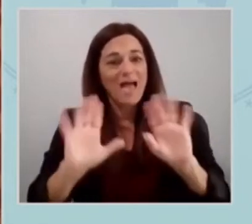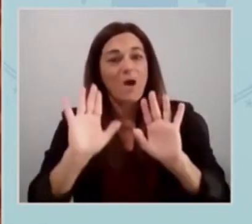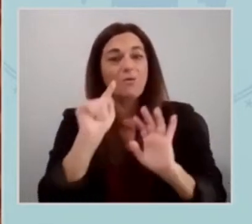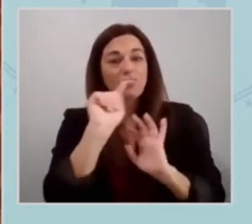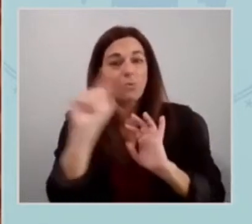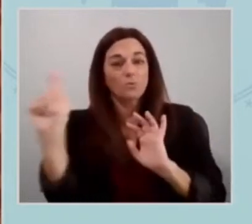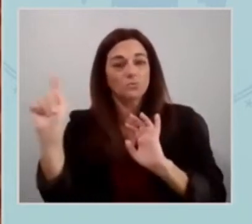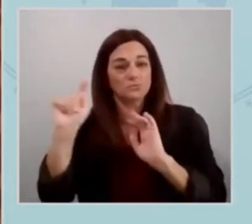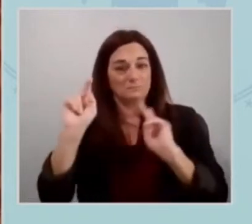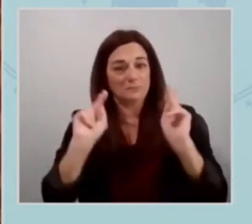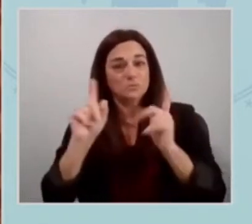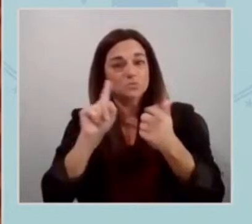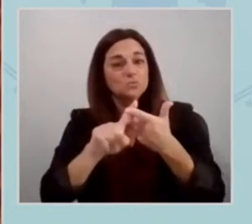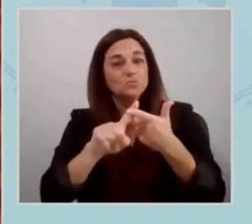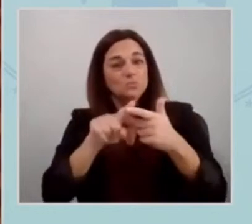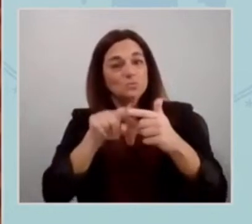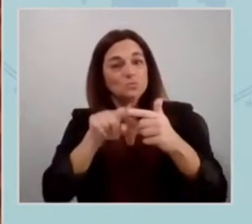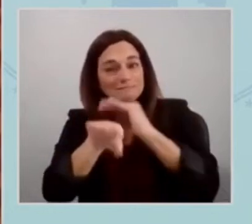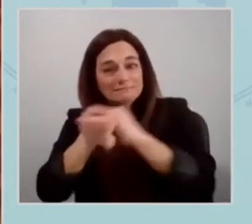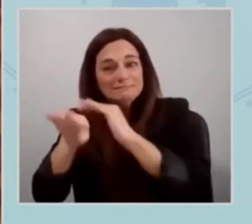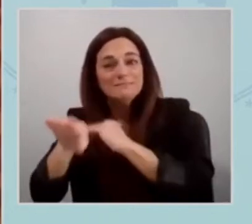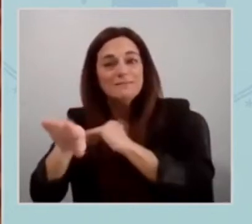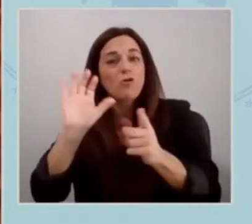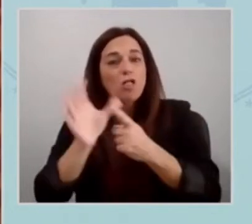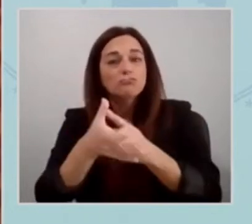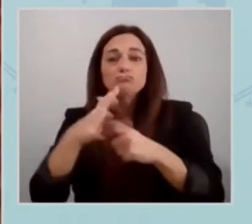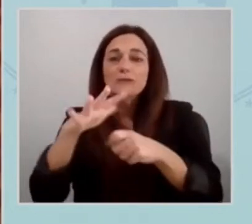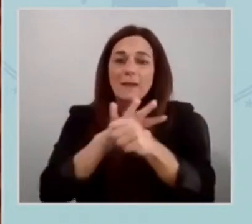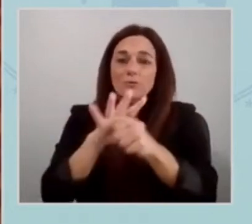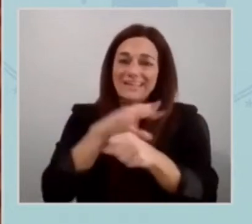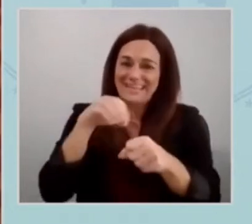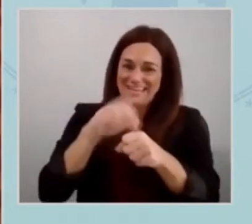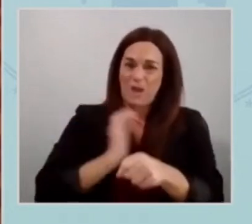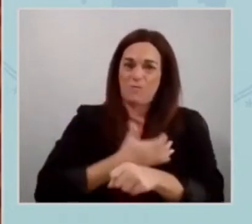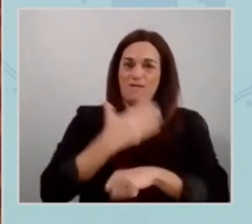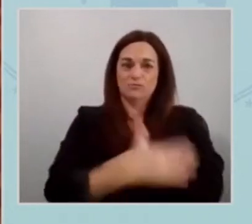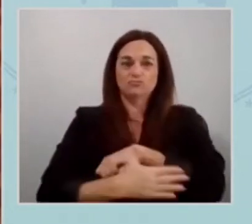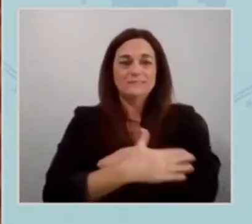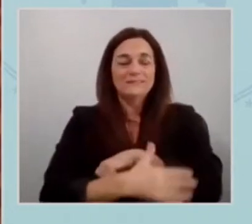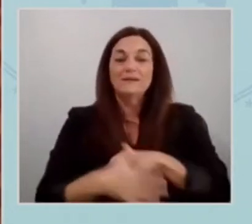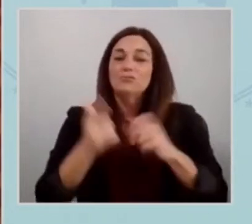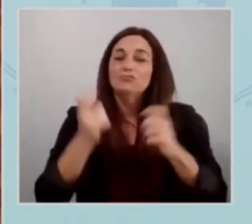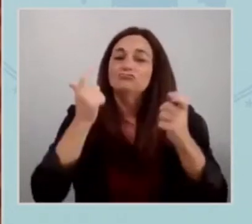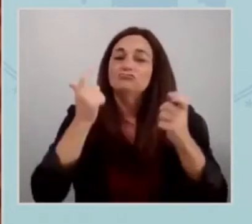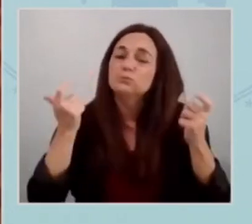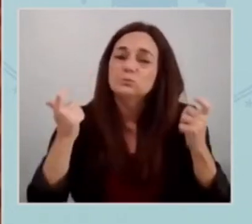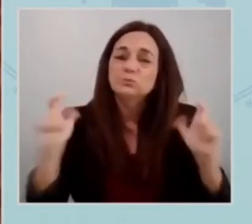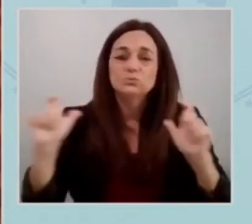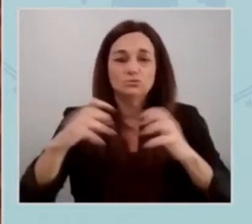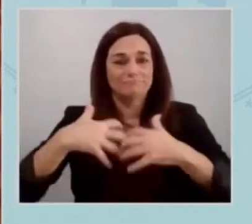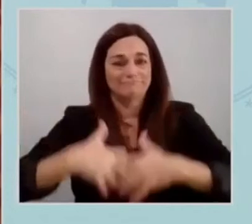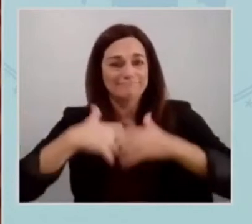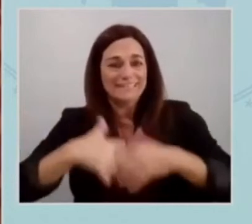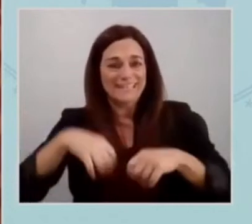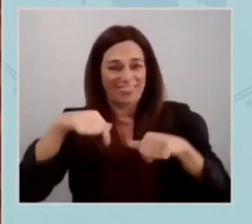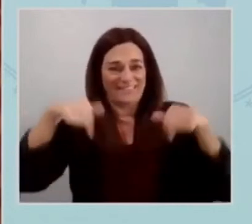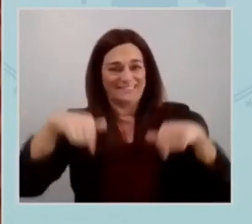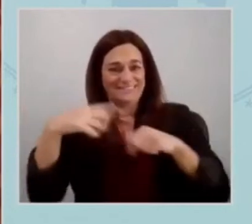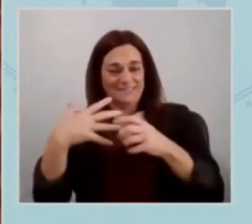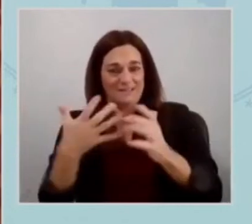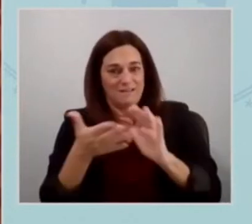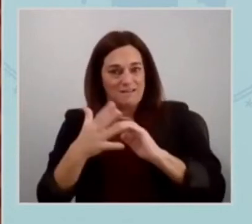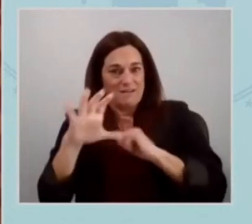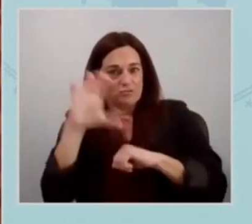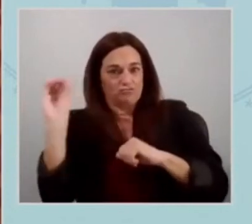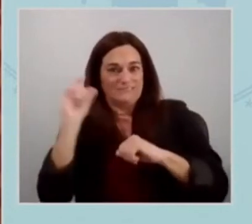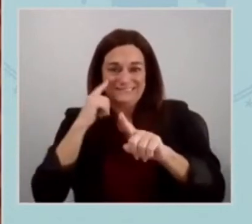The Restaurant Act would allow independent restaurants to continue to be the gateway to cultures and neighborhoods throughout our country. It will allow us to be the